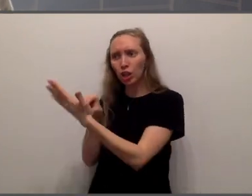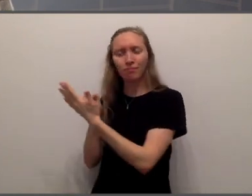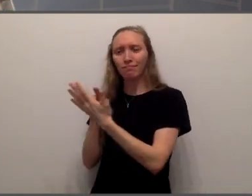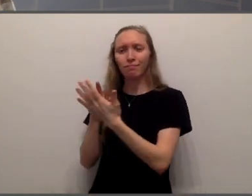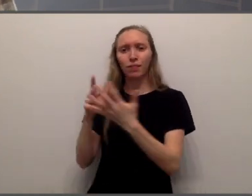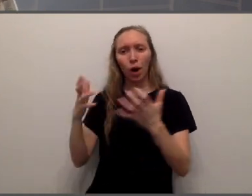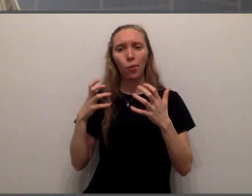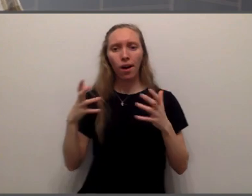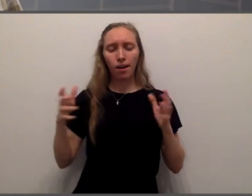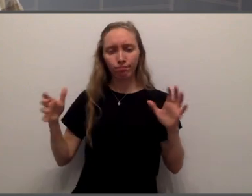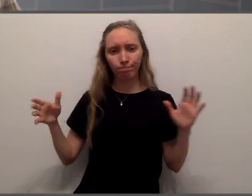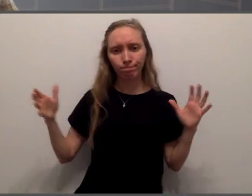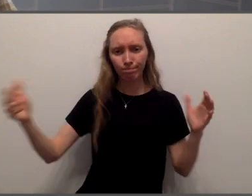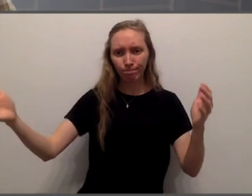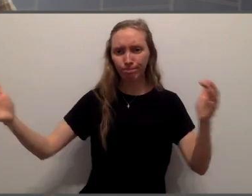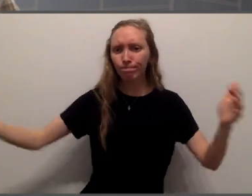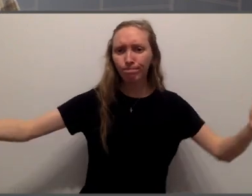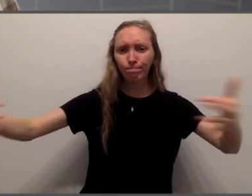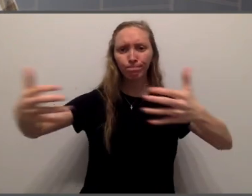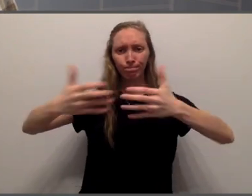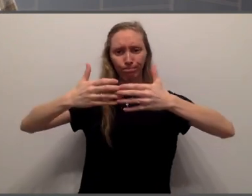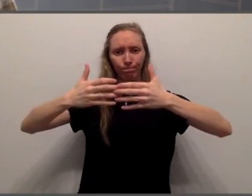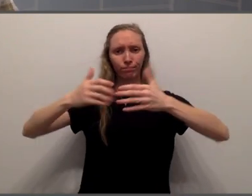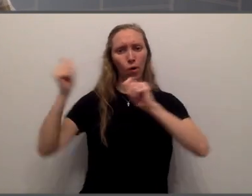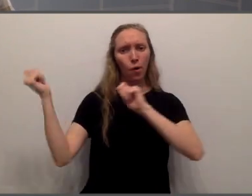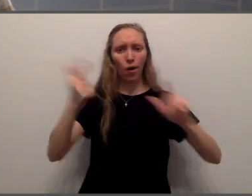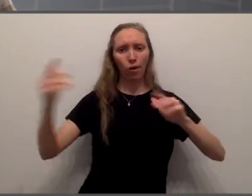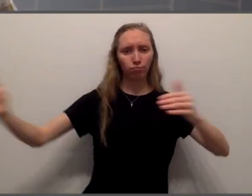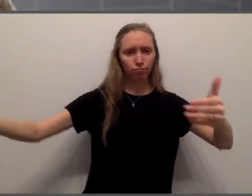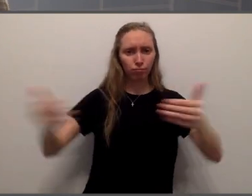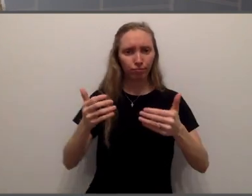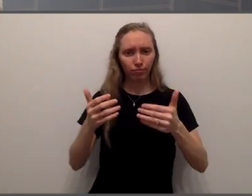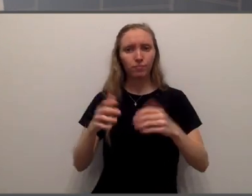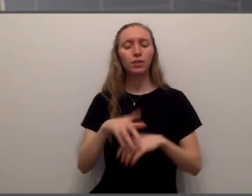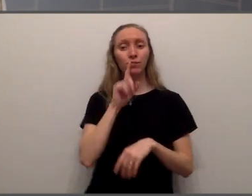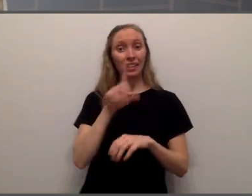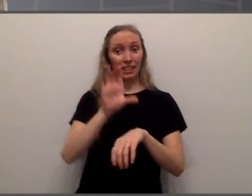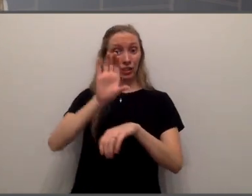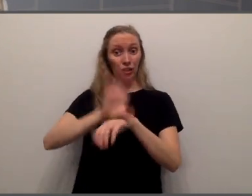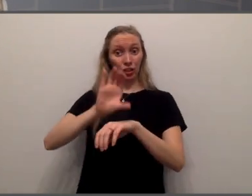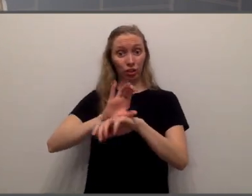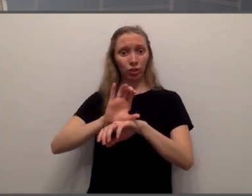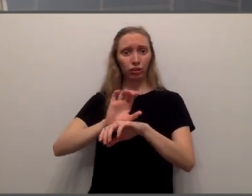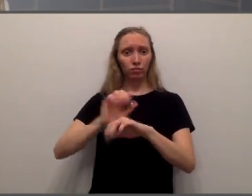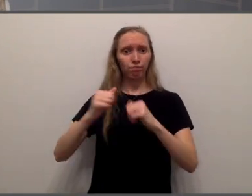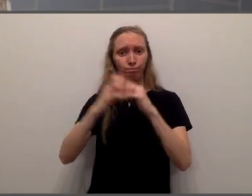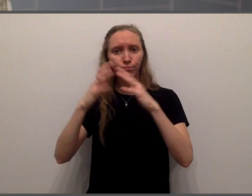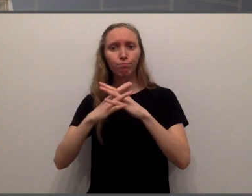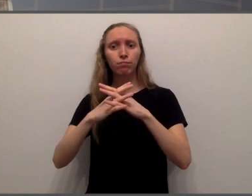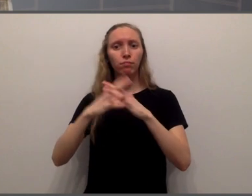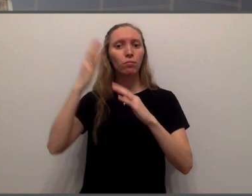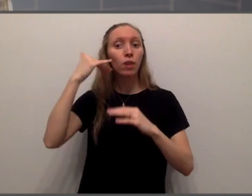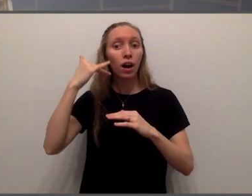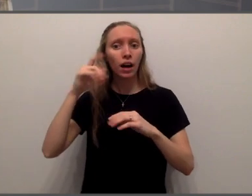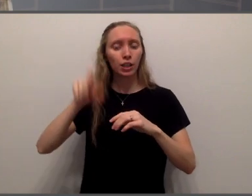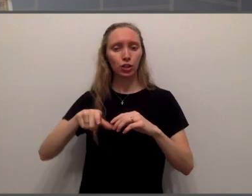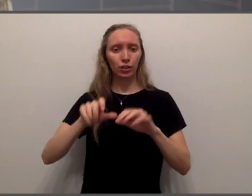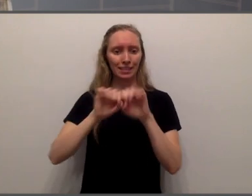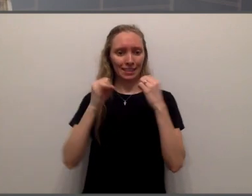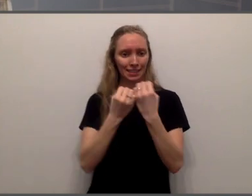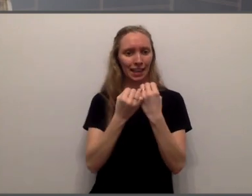The church itself should be an alternate society, a different way of being. Now, I have to say up front